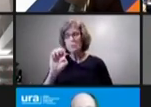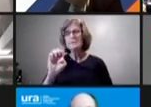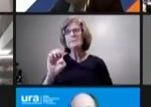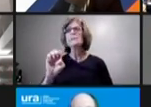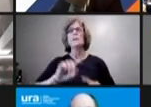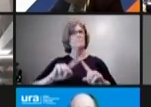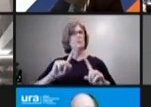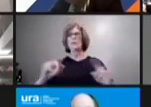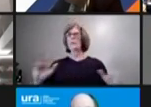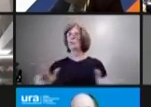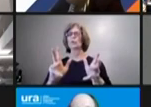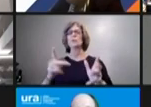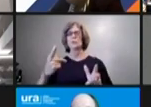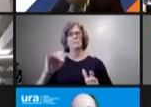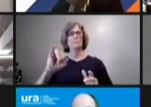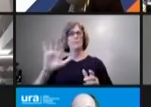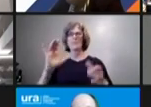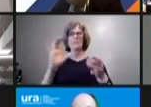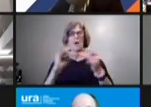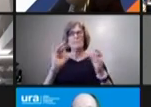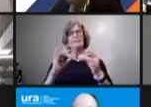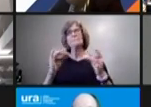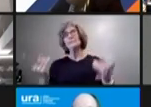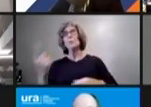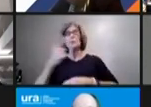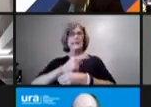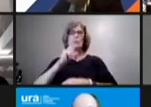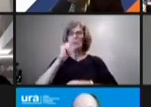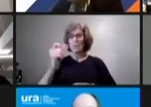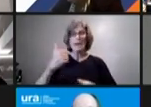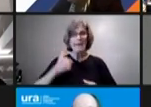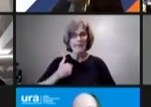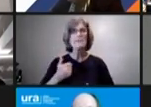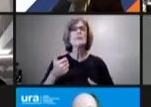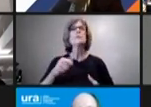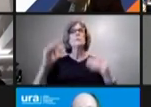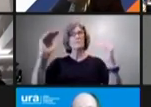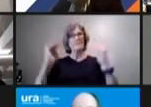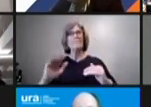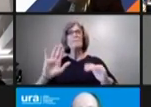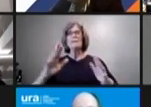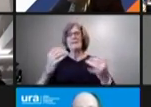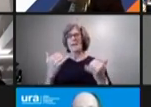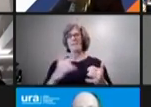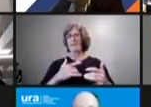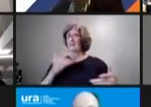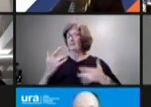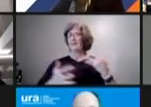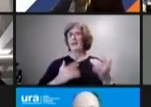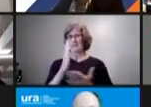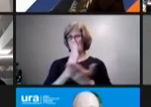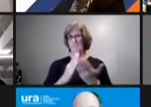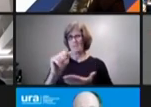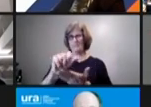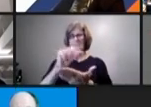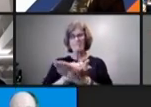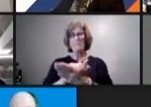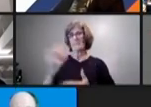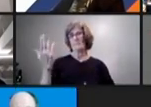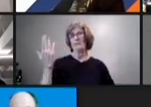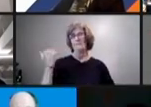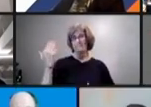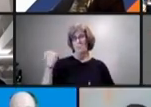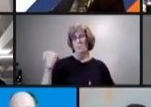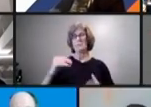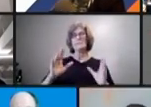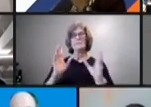can. But for today, we won't have public comment, and we're going to move right into an exciting part of the agenda. Last